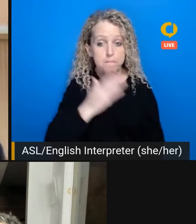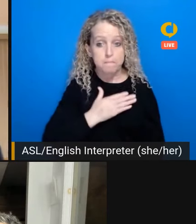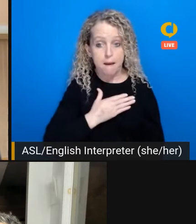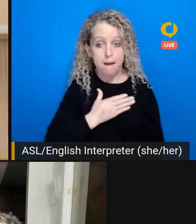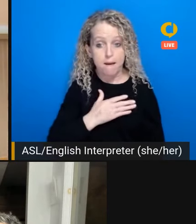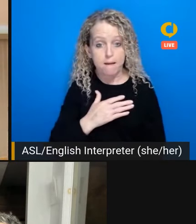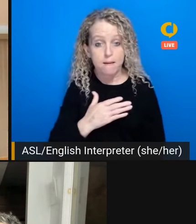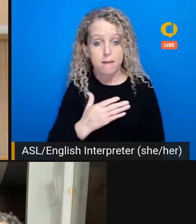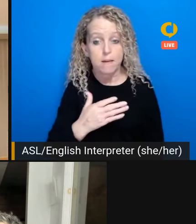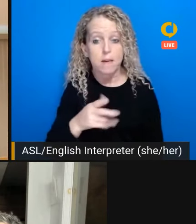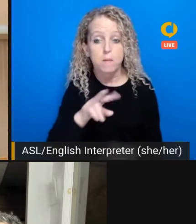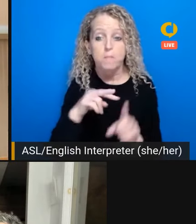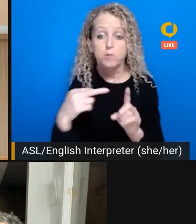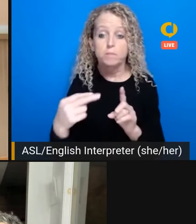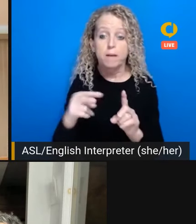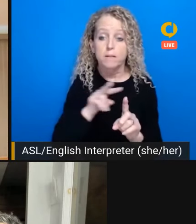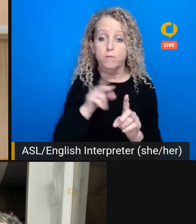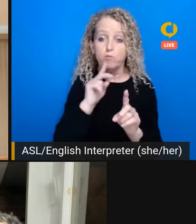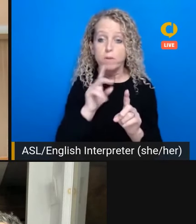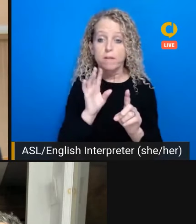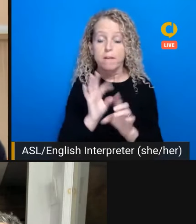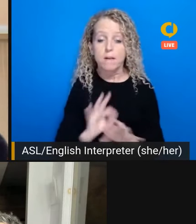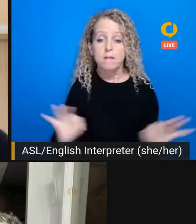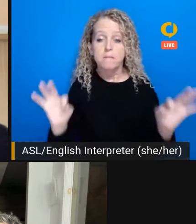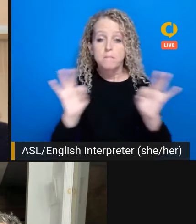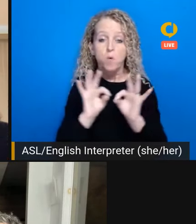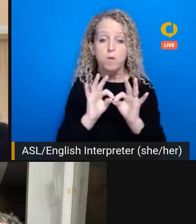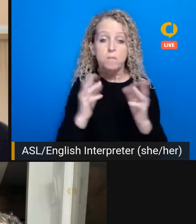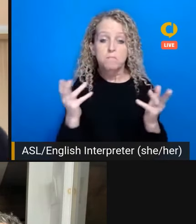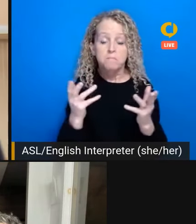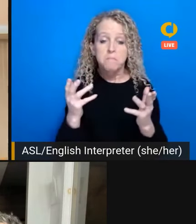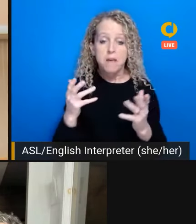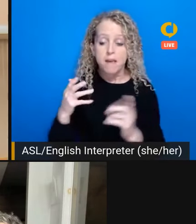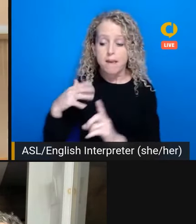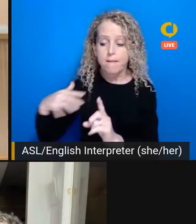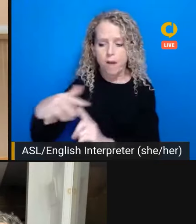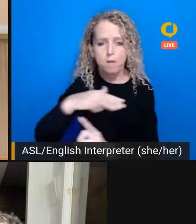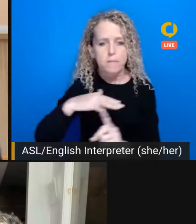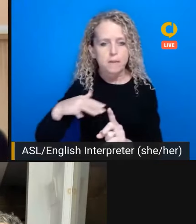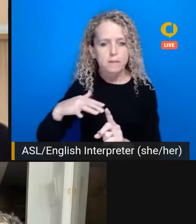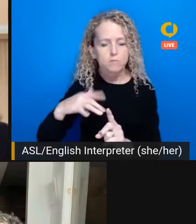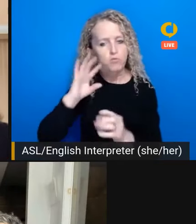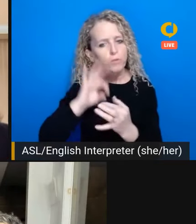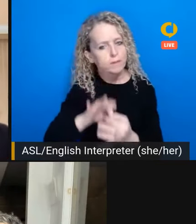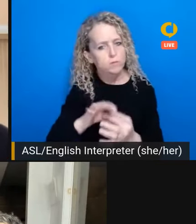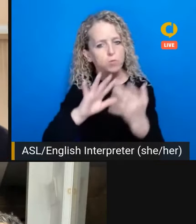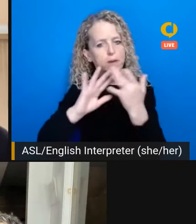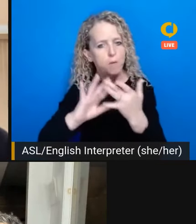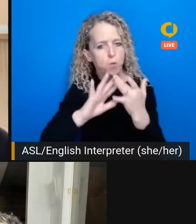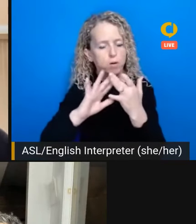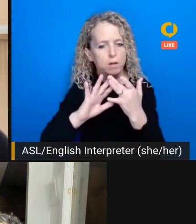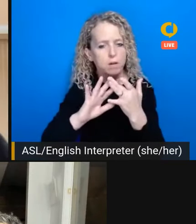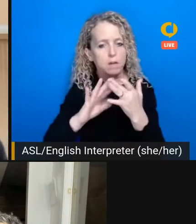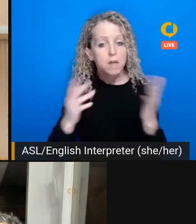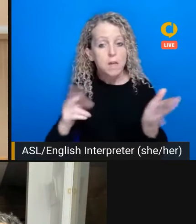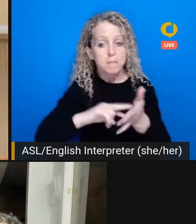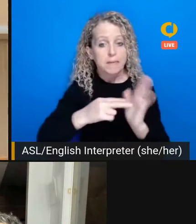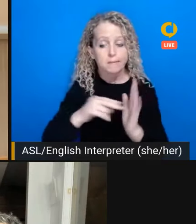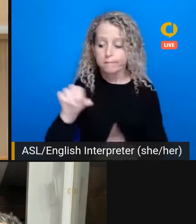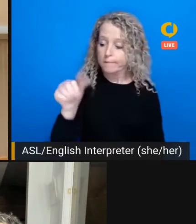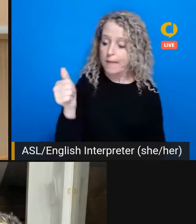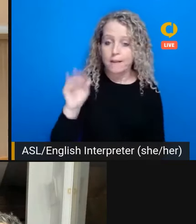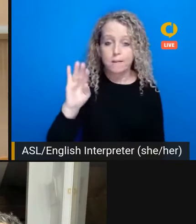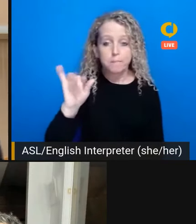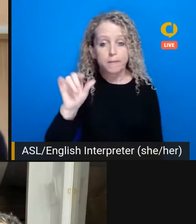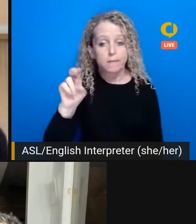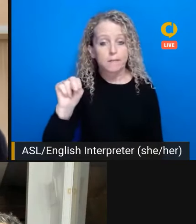the environment is if we are talking about networks. The environment is all those mobile devices, the 10 billion of them